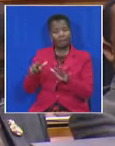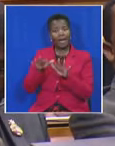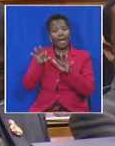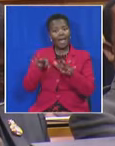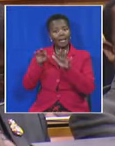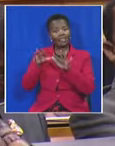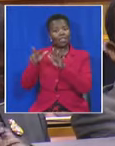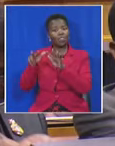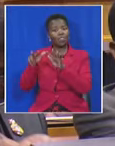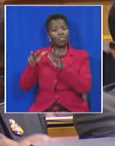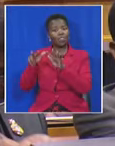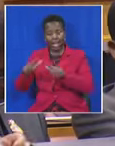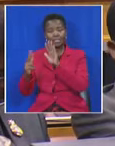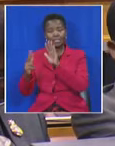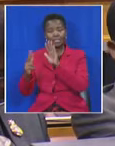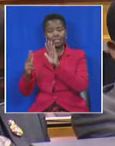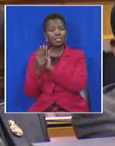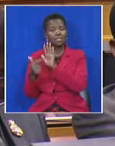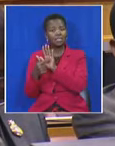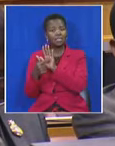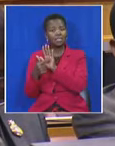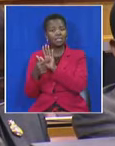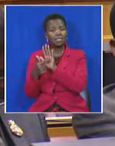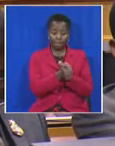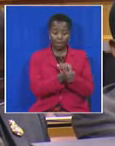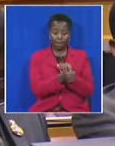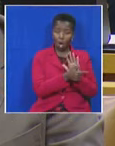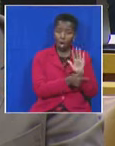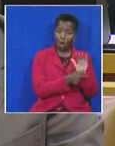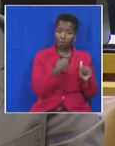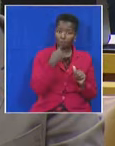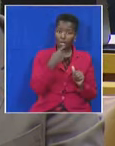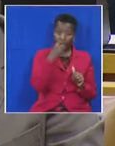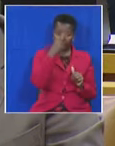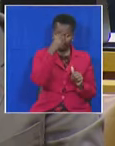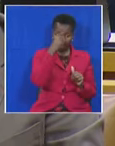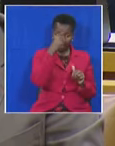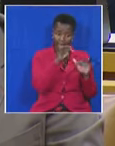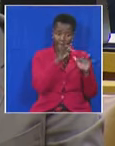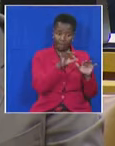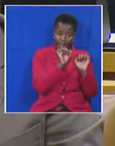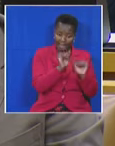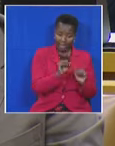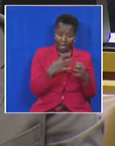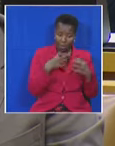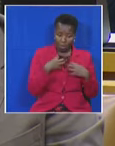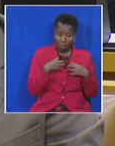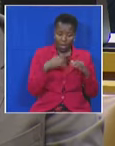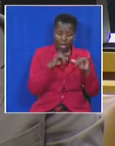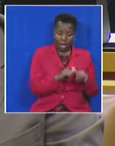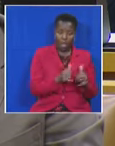a law that said Black South Africans can only be entitled to live